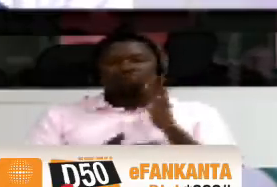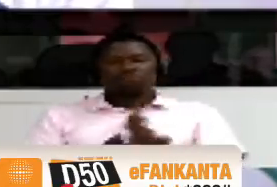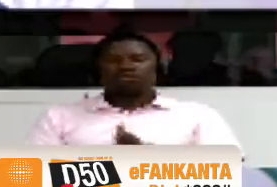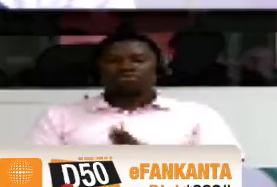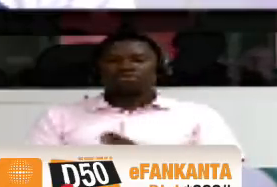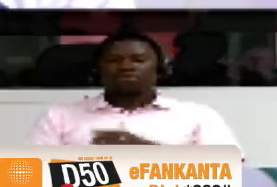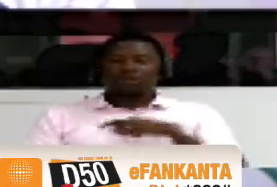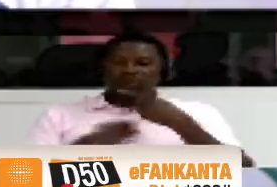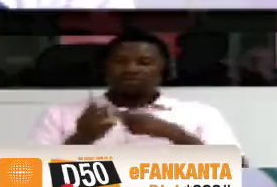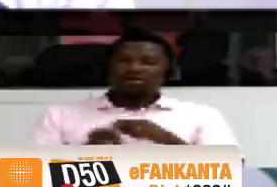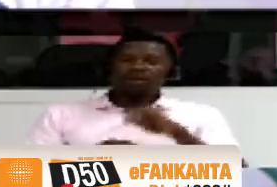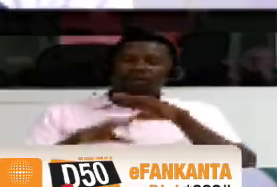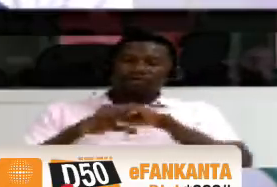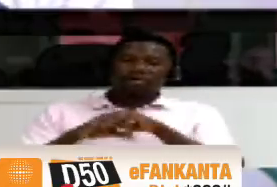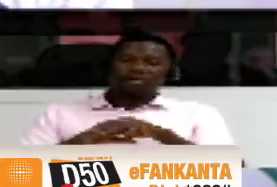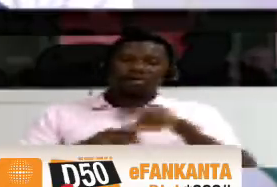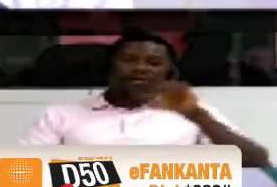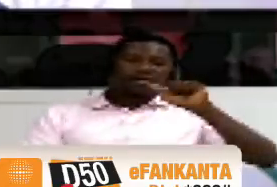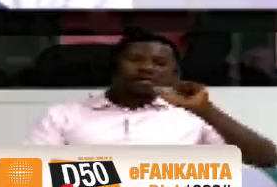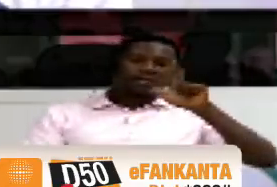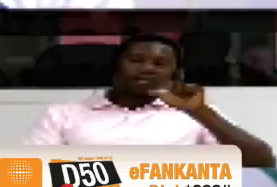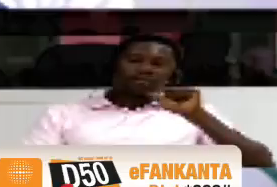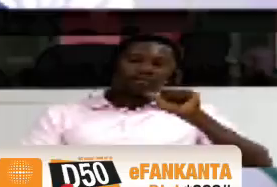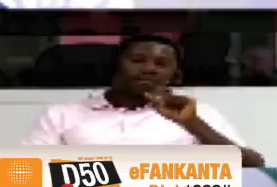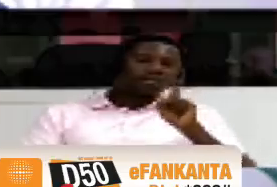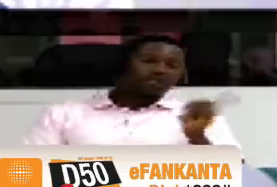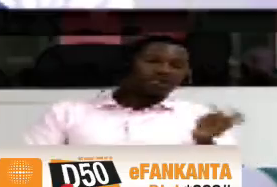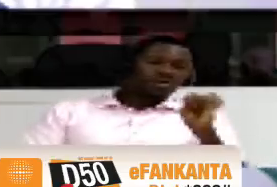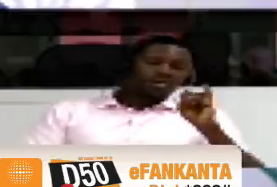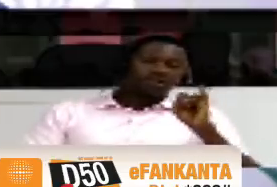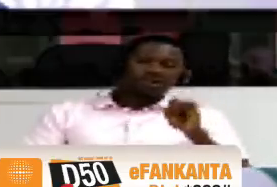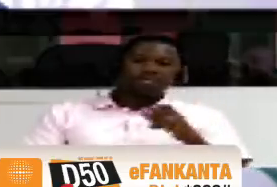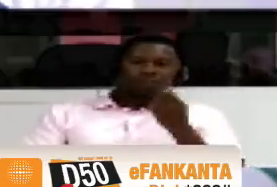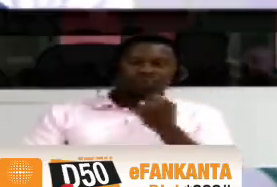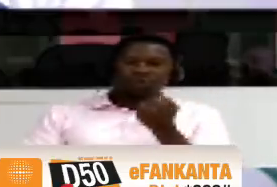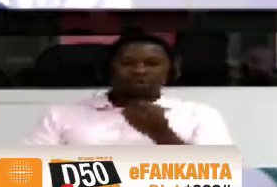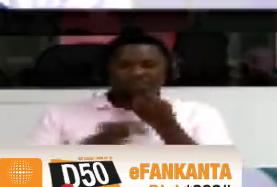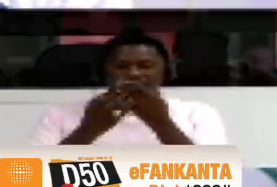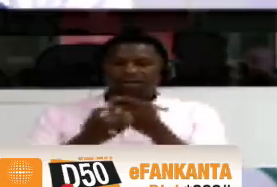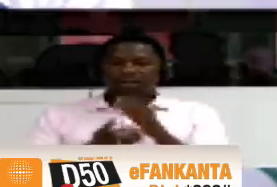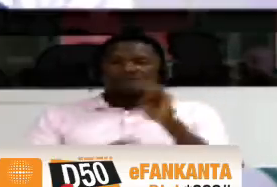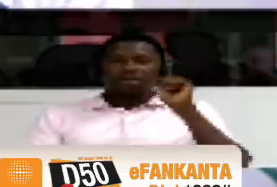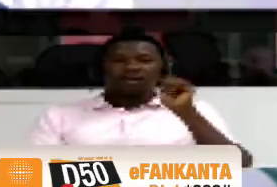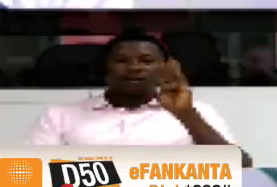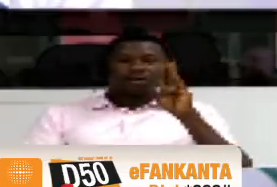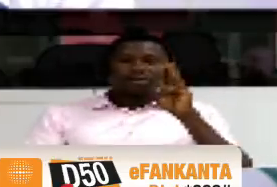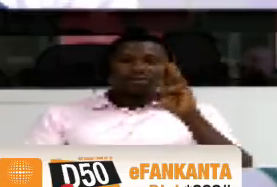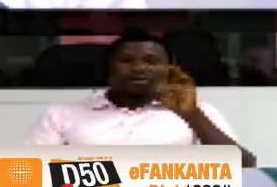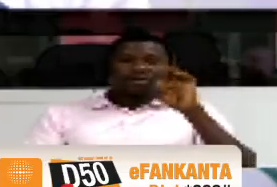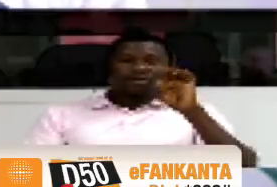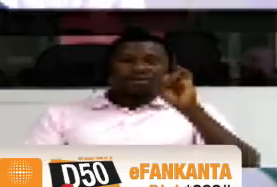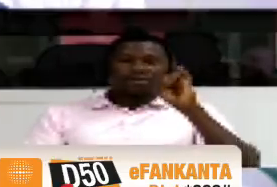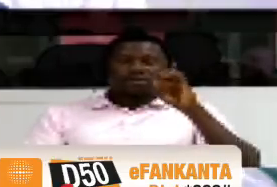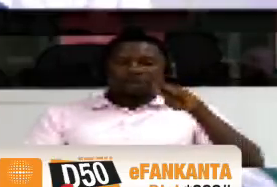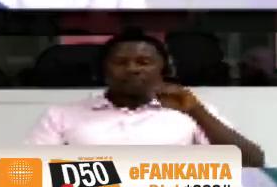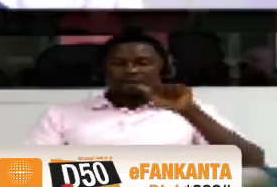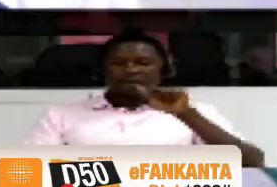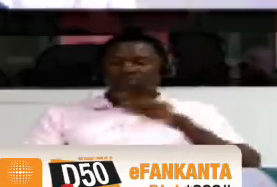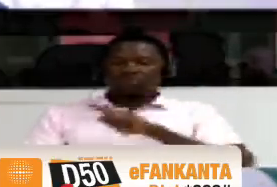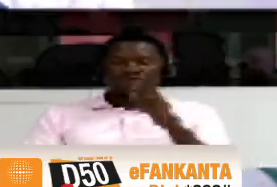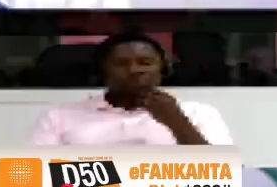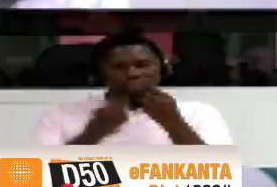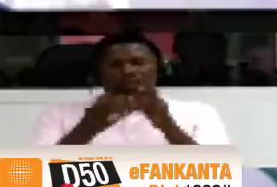Gianna, do not say anything about that, because they said Ibrahima didn't tell them anything about that. What he told them and